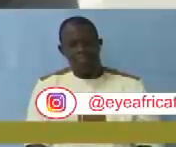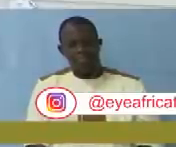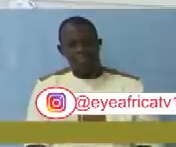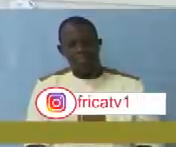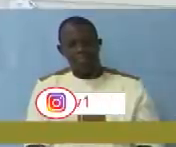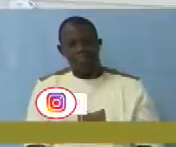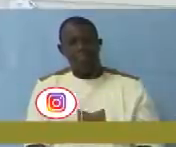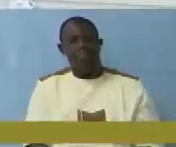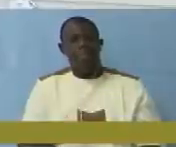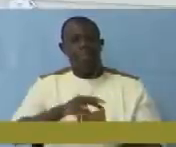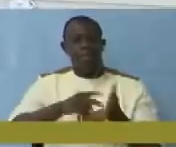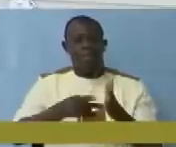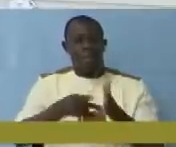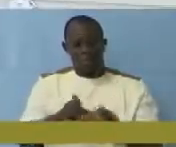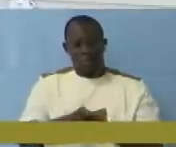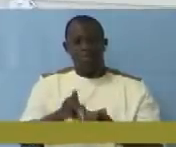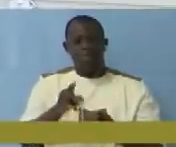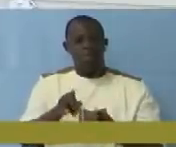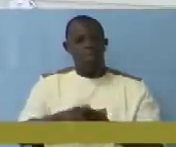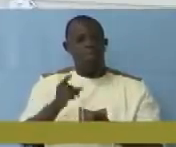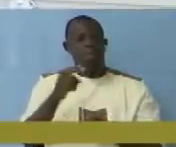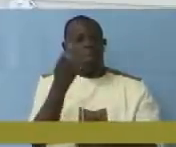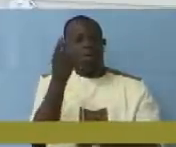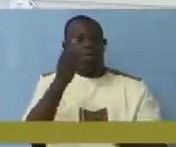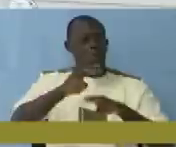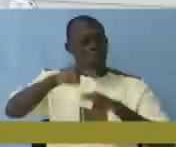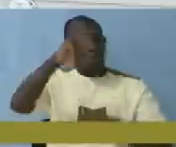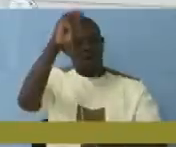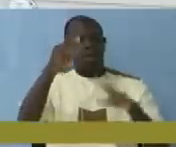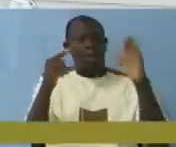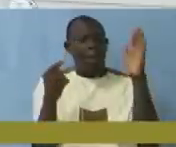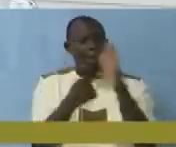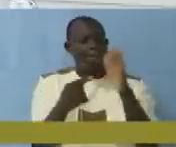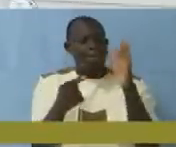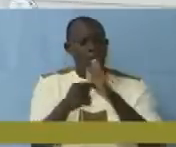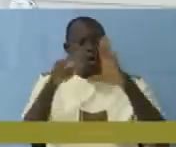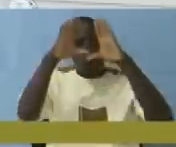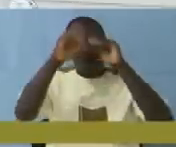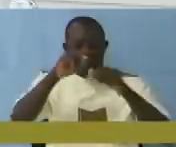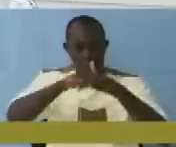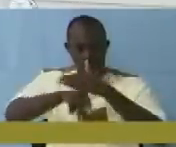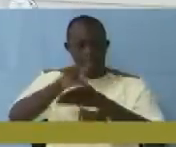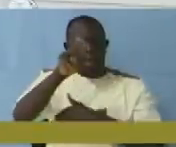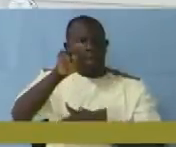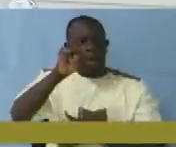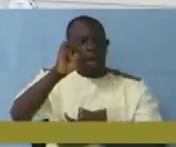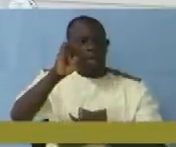It was one of the most important units in the NIA.